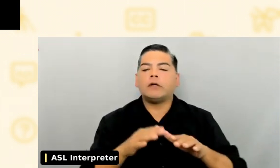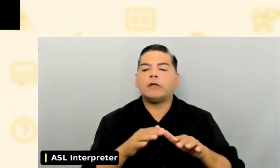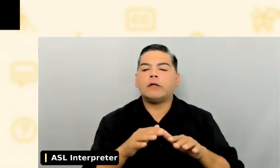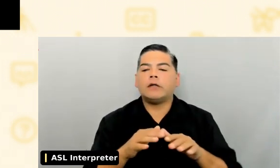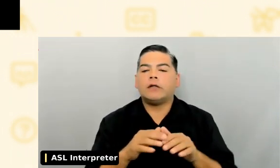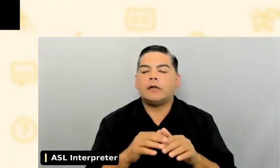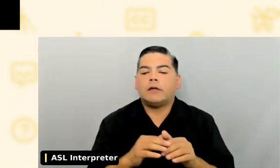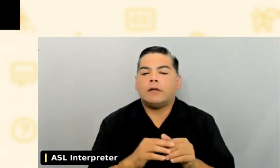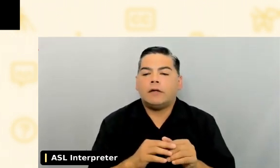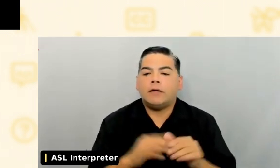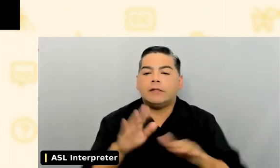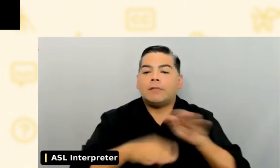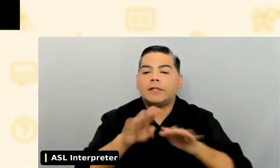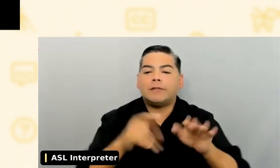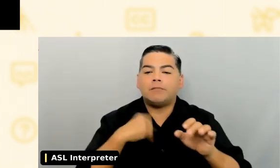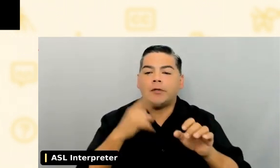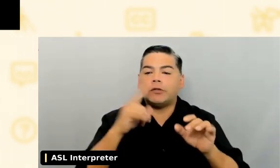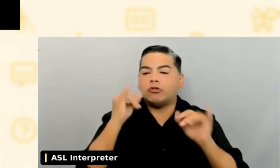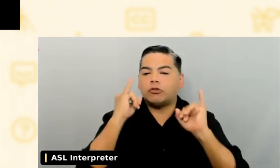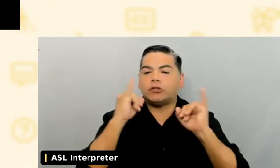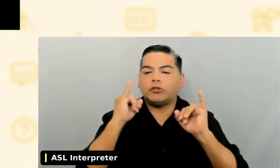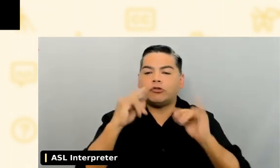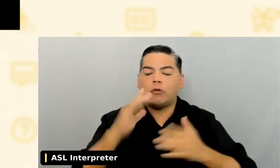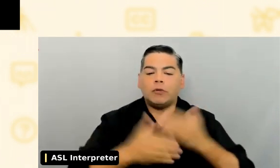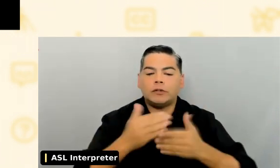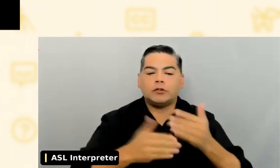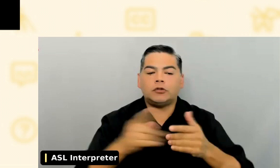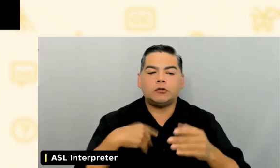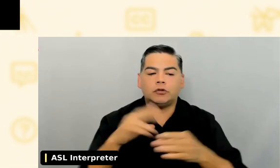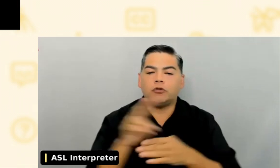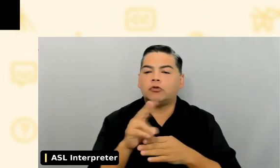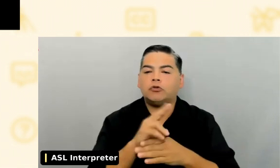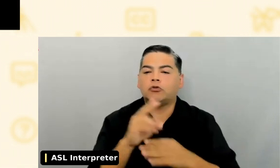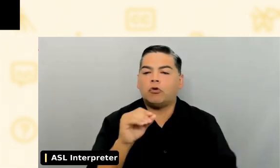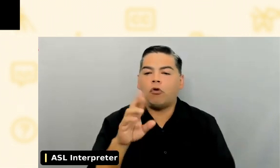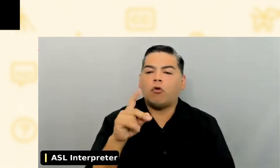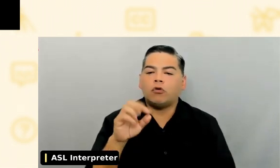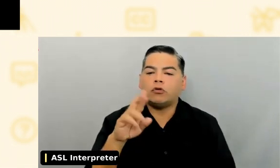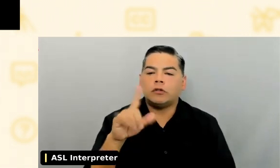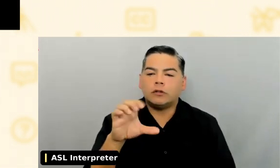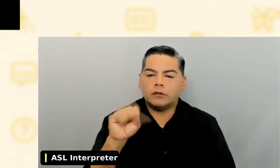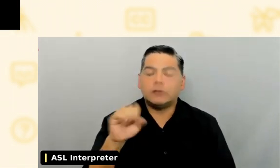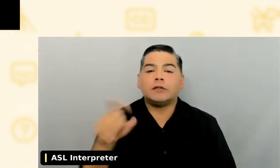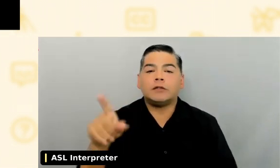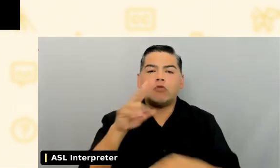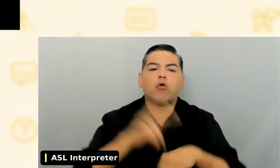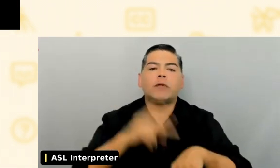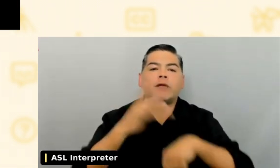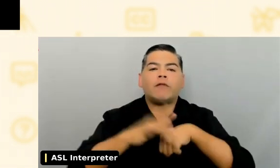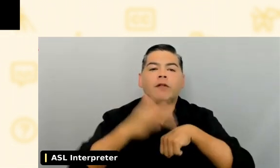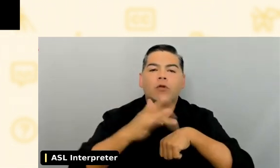or processes, you can use ordered lists. So these are usually available in